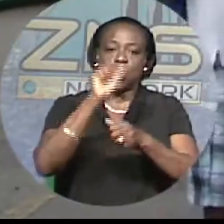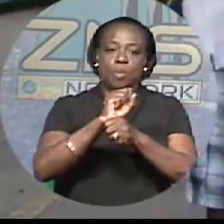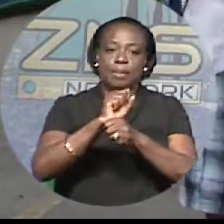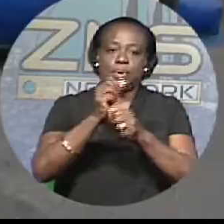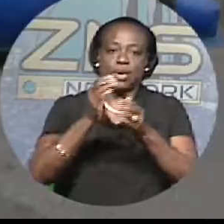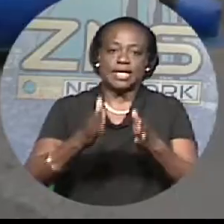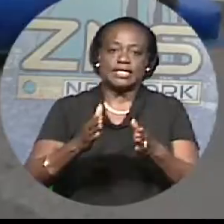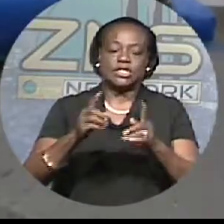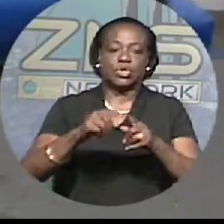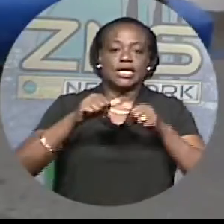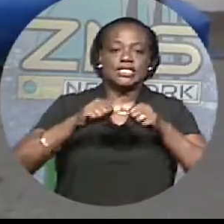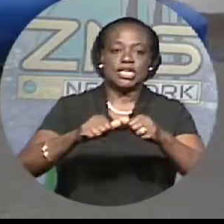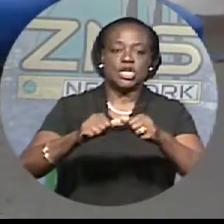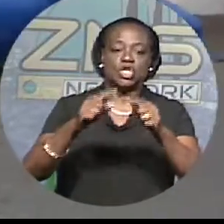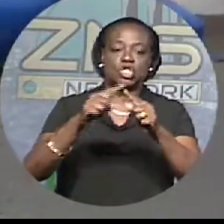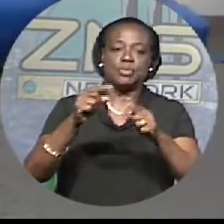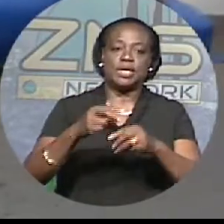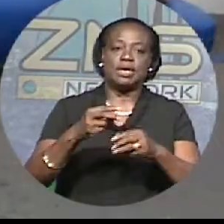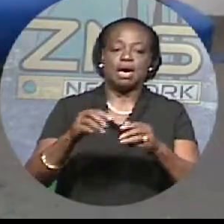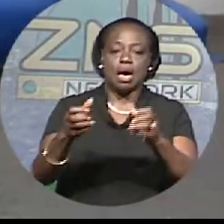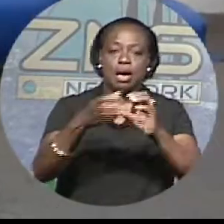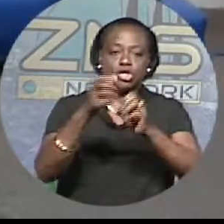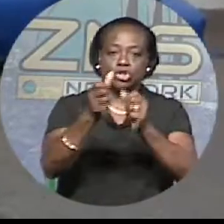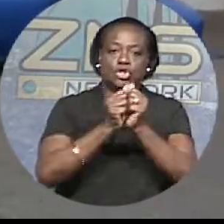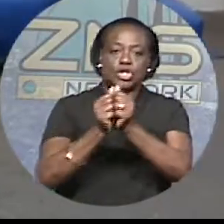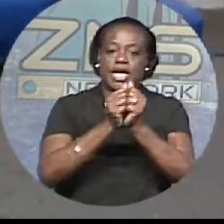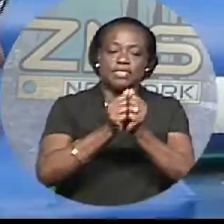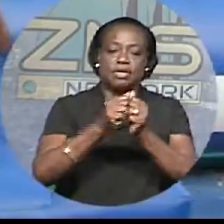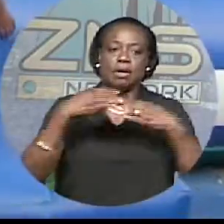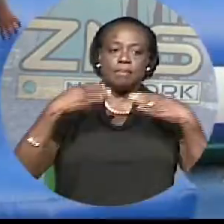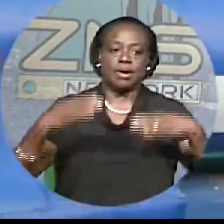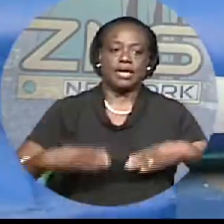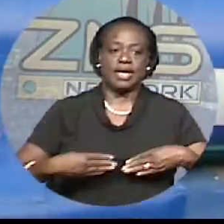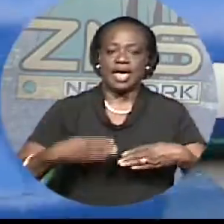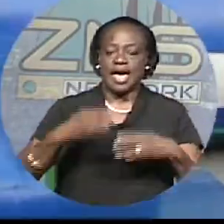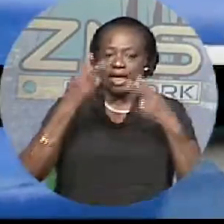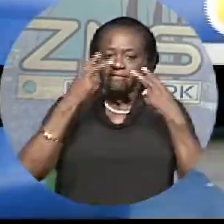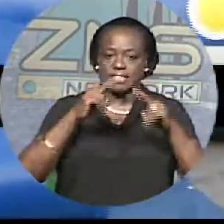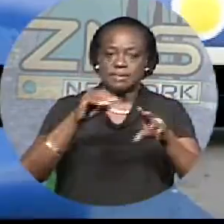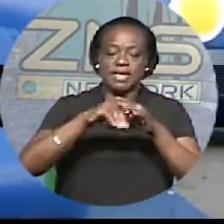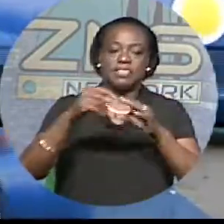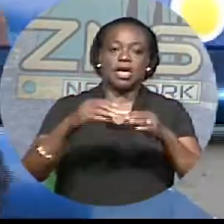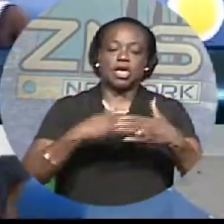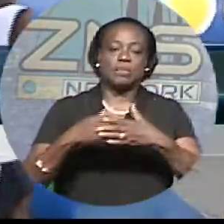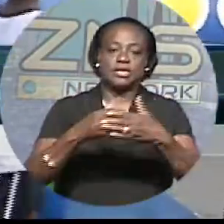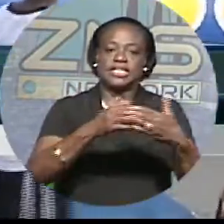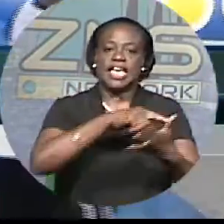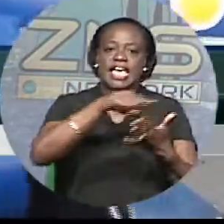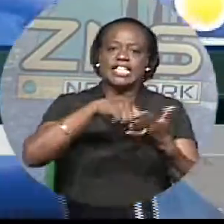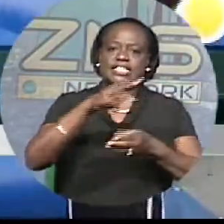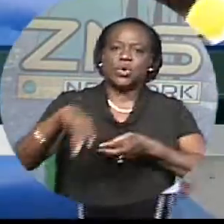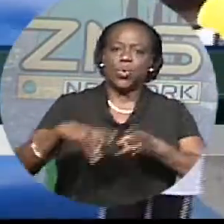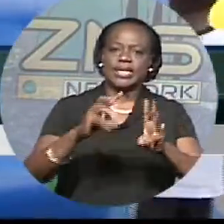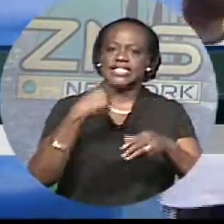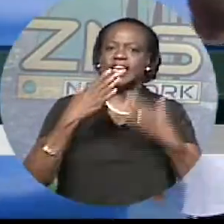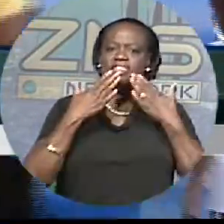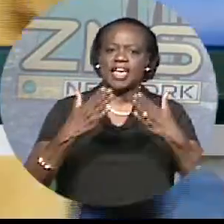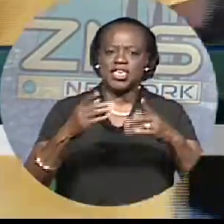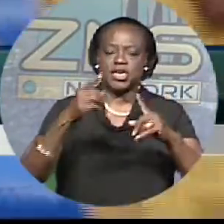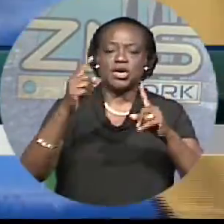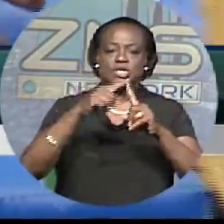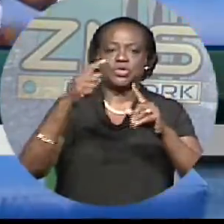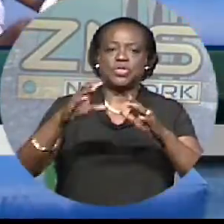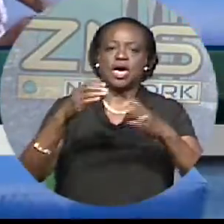body that's visible within the community. This is just our way of saying thank you to the community, thank you to the